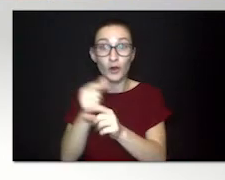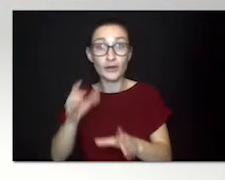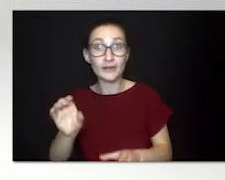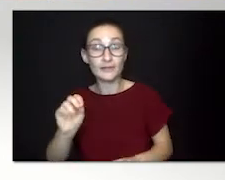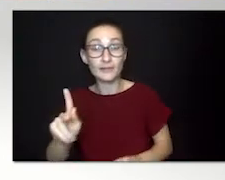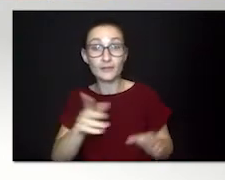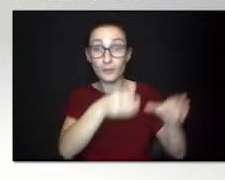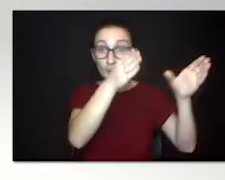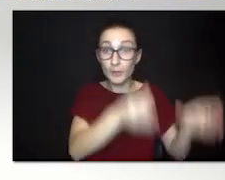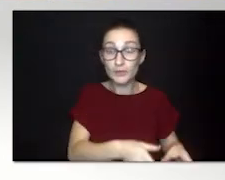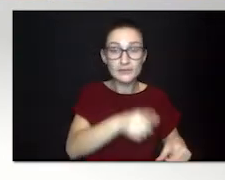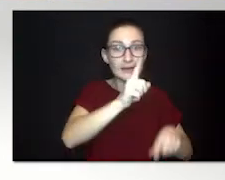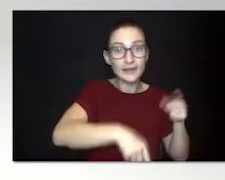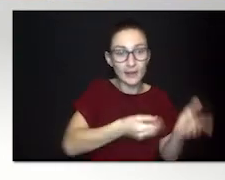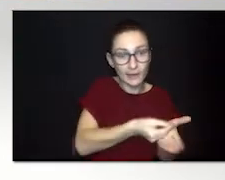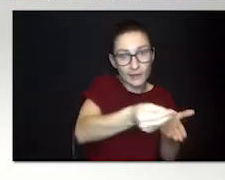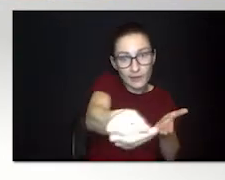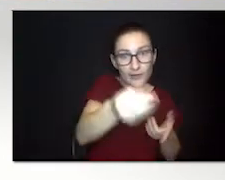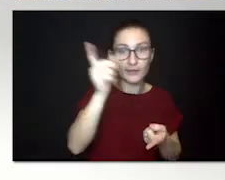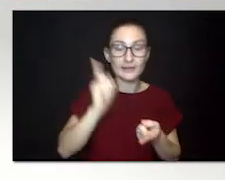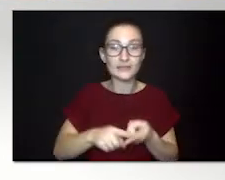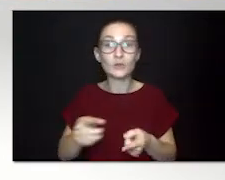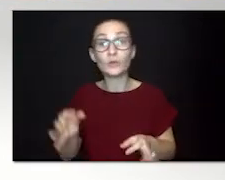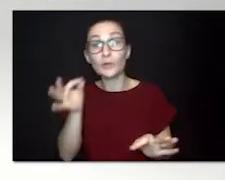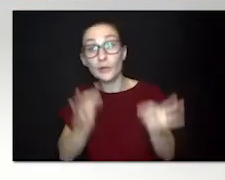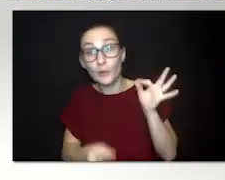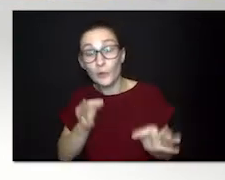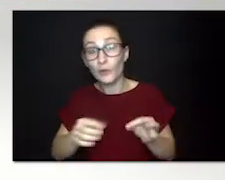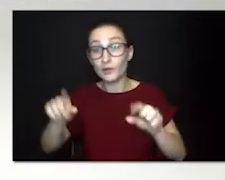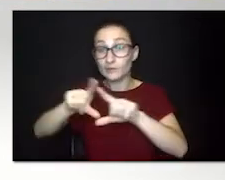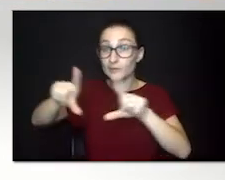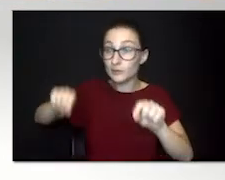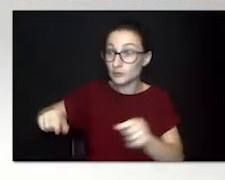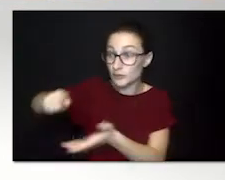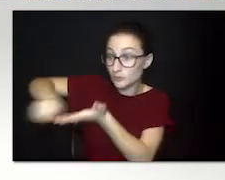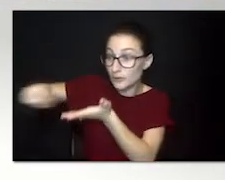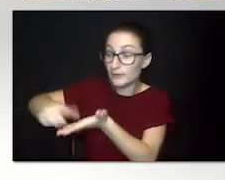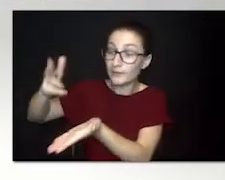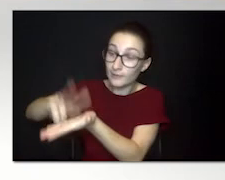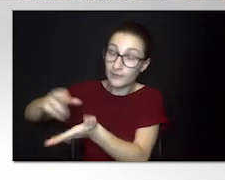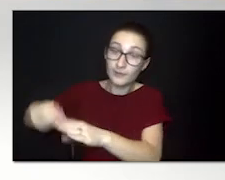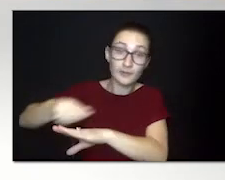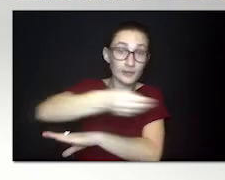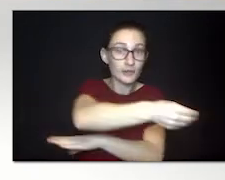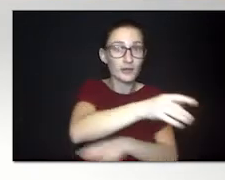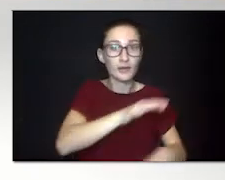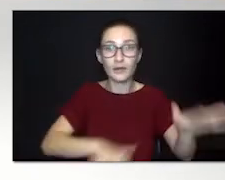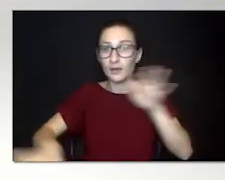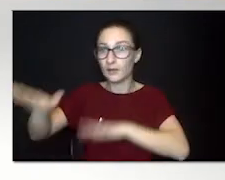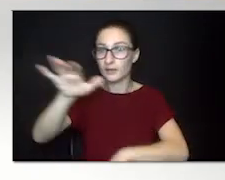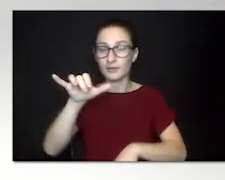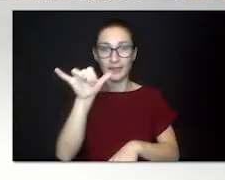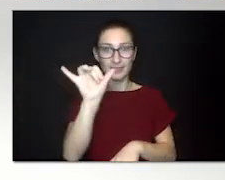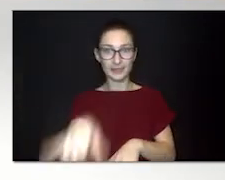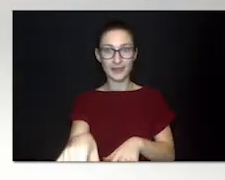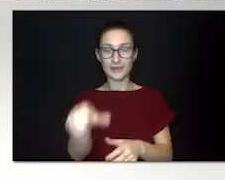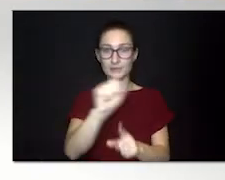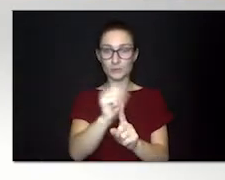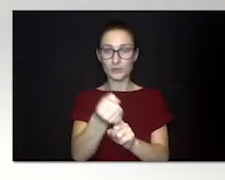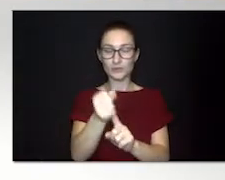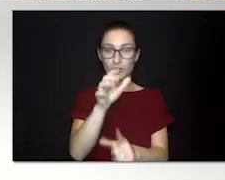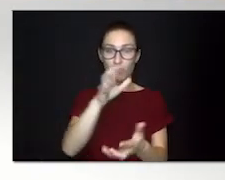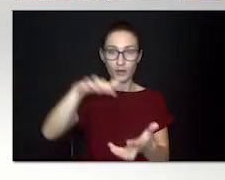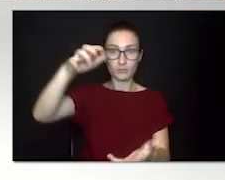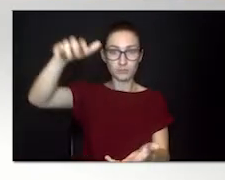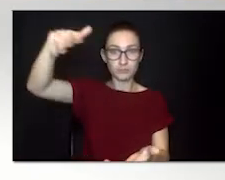the guardian of person can't supply that until they have an order from the court, they get a check written by the guardian of the property. So it's just logistically,